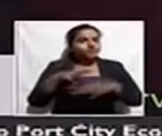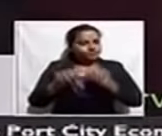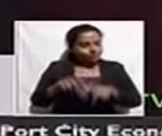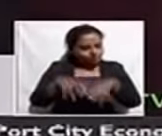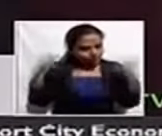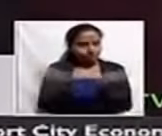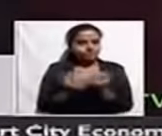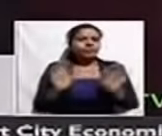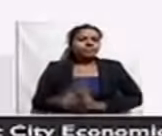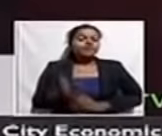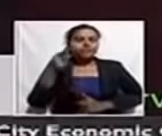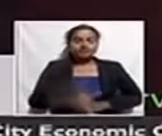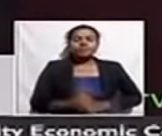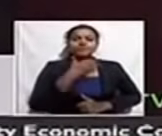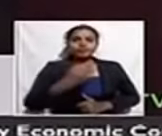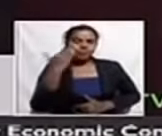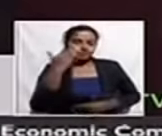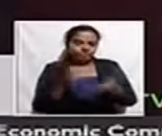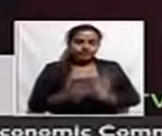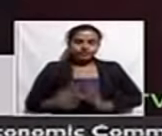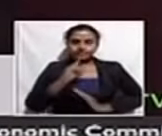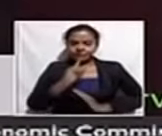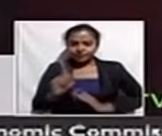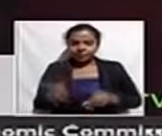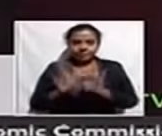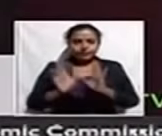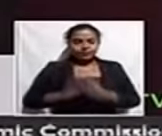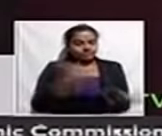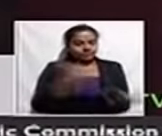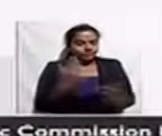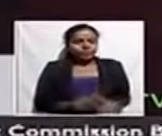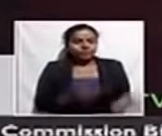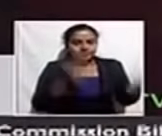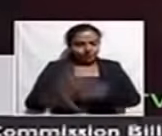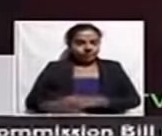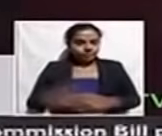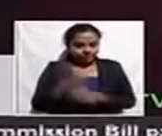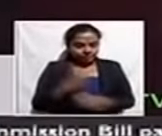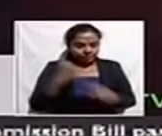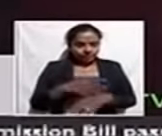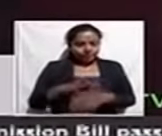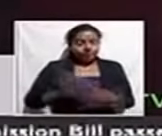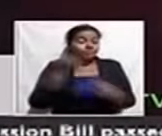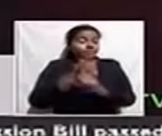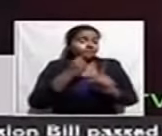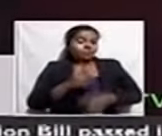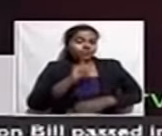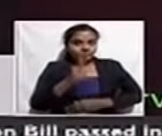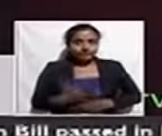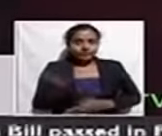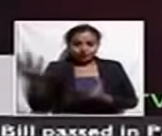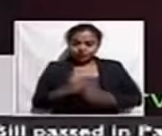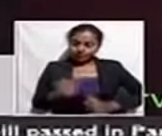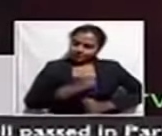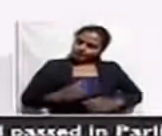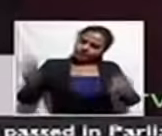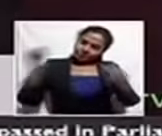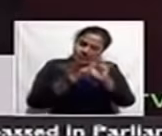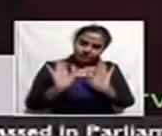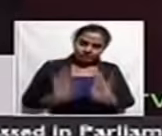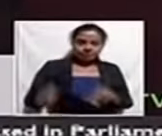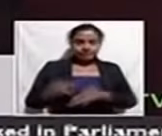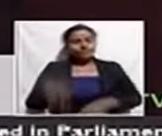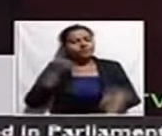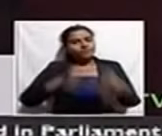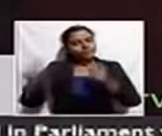are being said. They said that the bill brought forward by the government is harmful. We will bring whatever bill we want. Anyone who opposes it can go to court. We